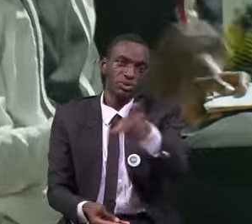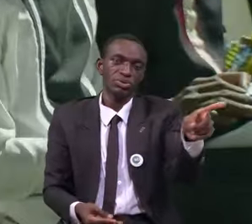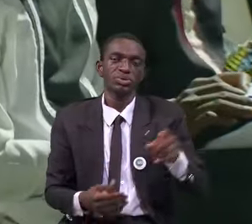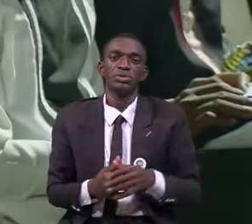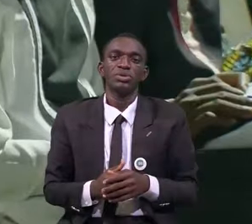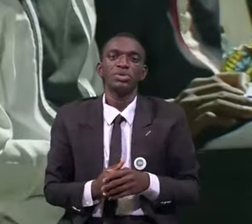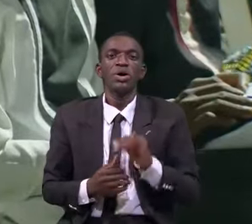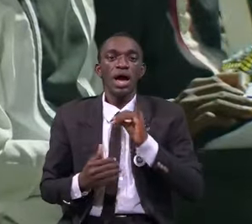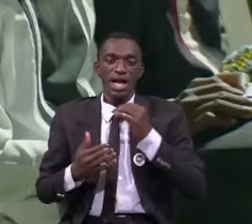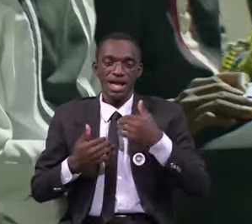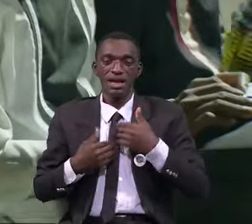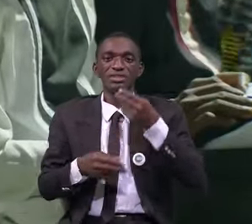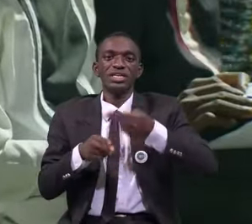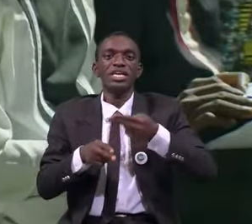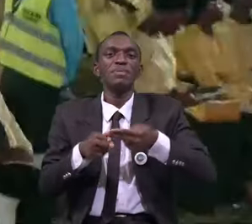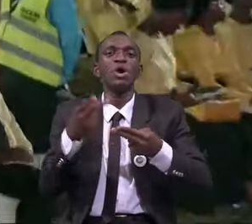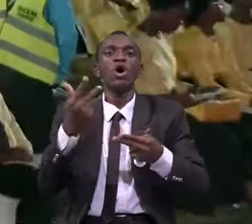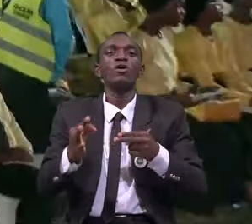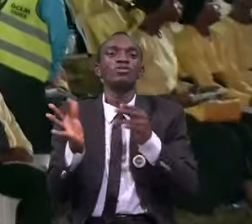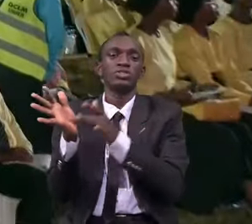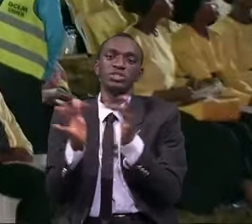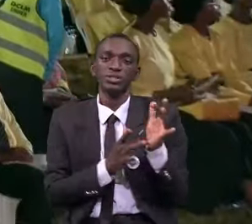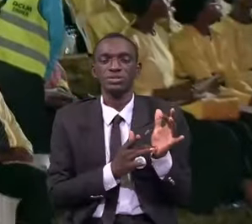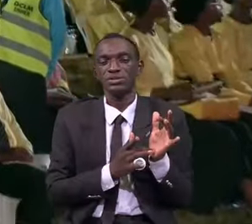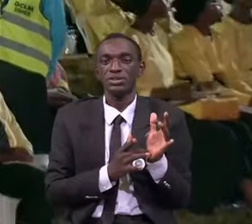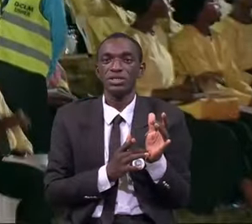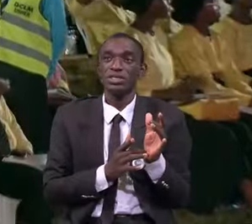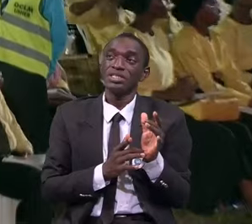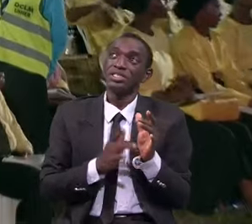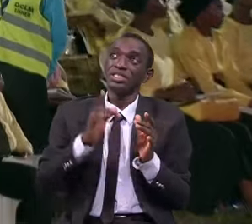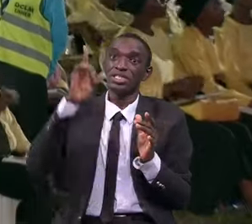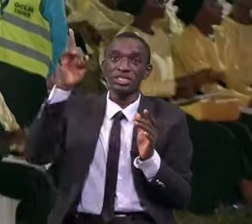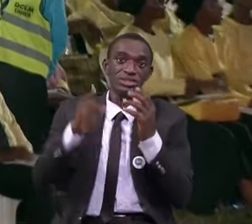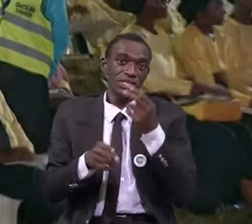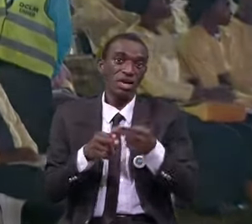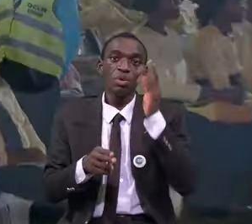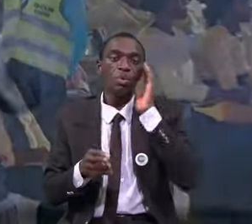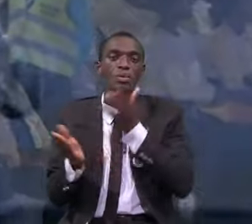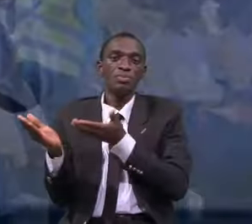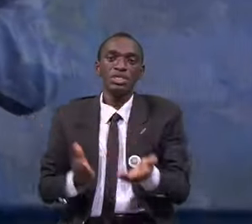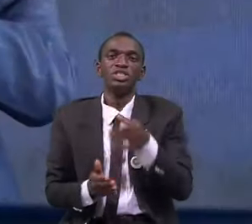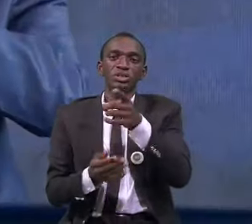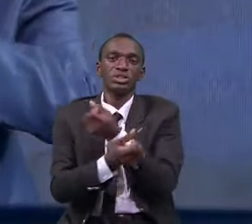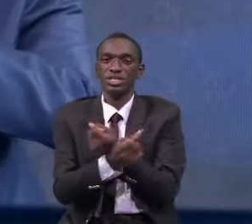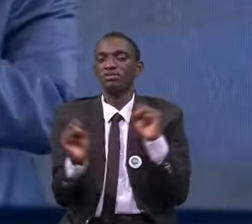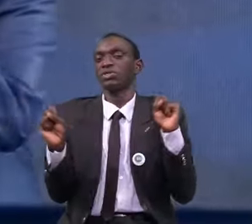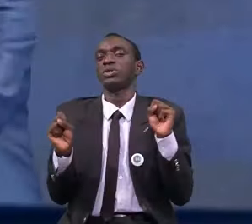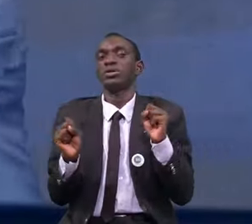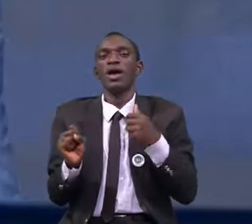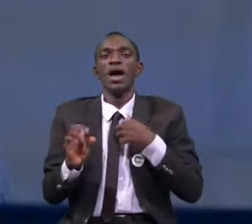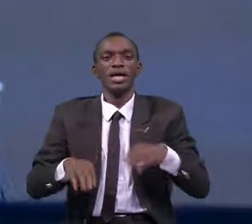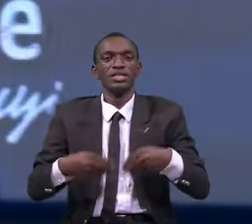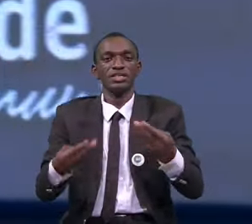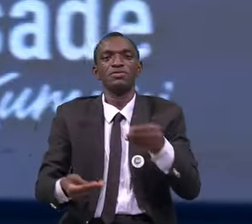I have the name of Jesus that will bring you salvation. And I give you that name